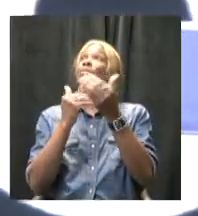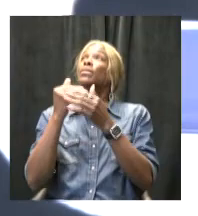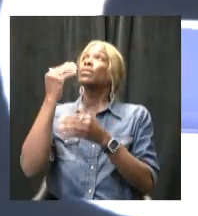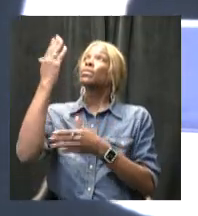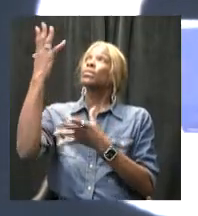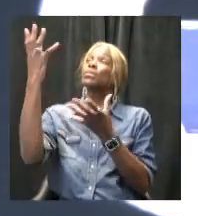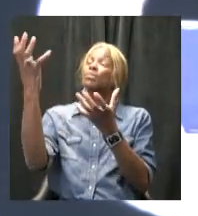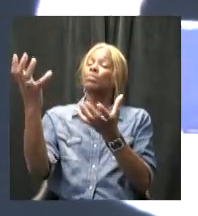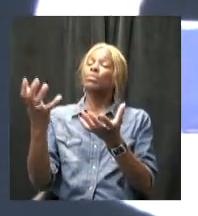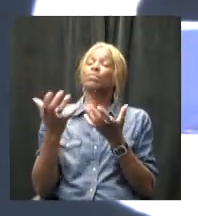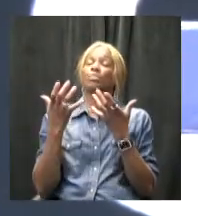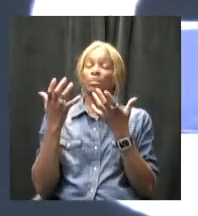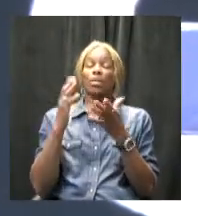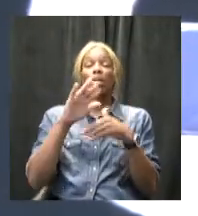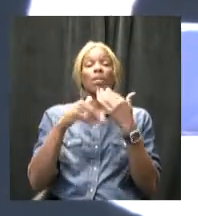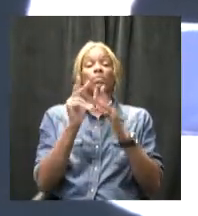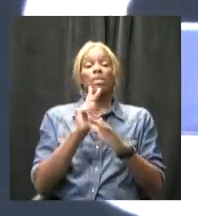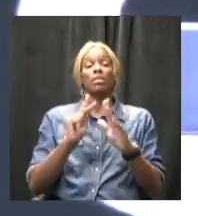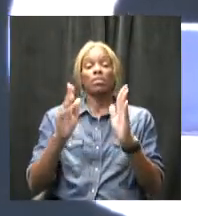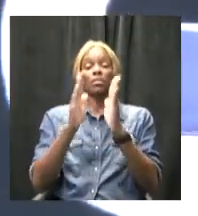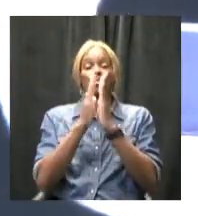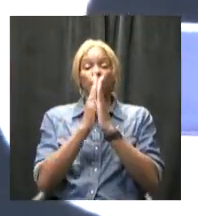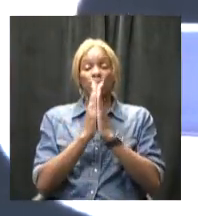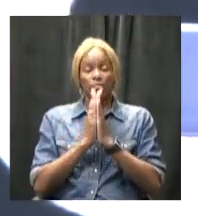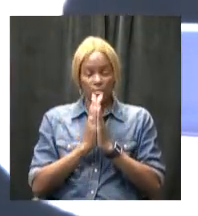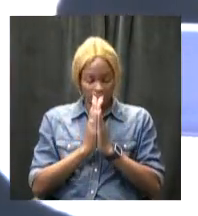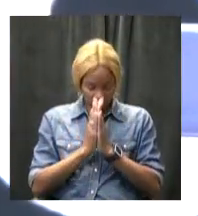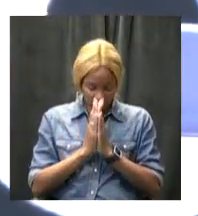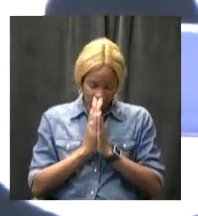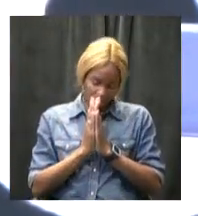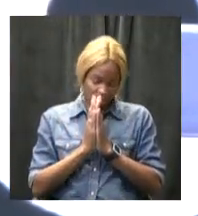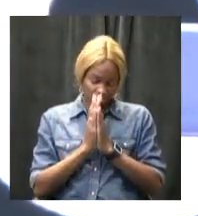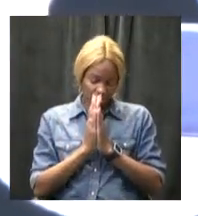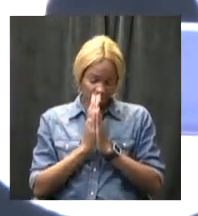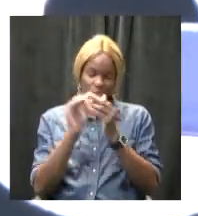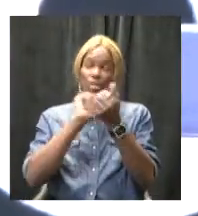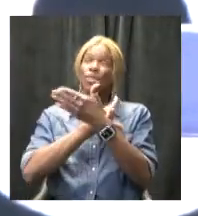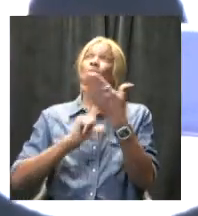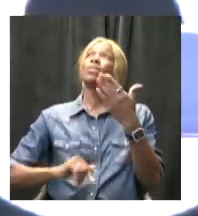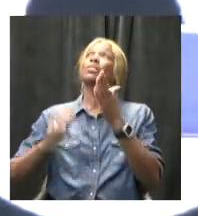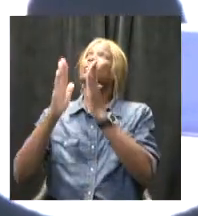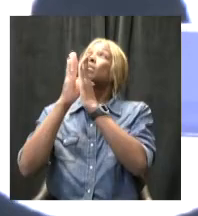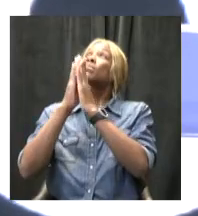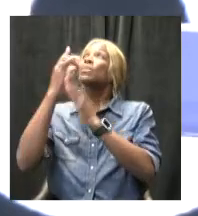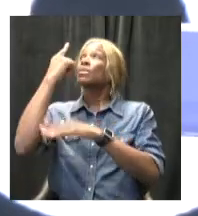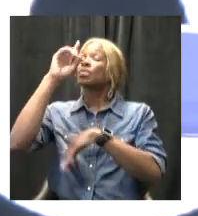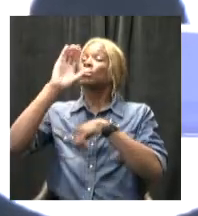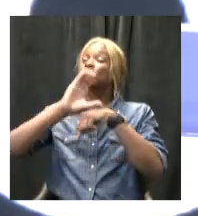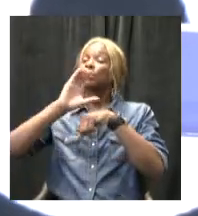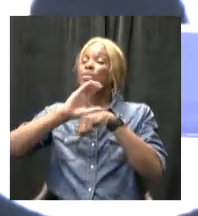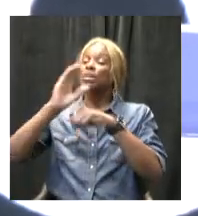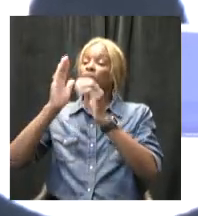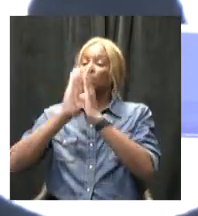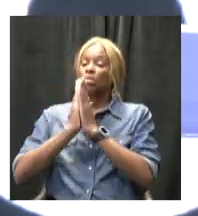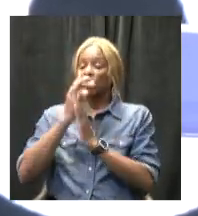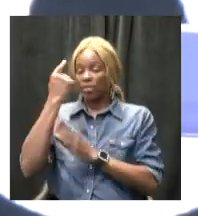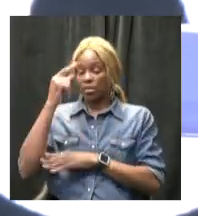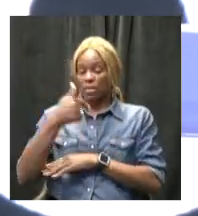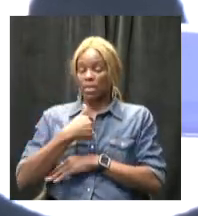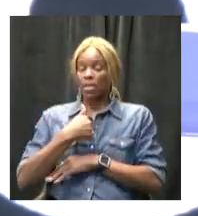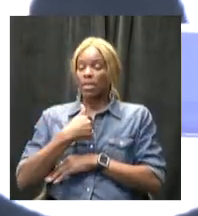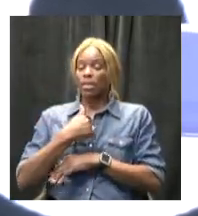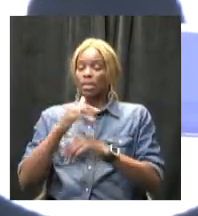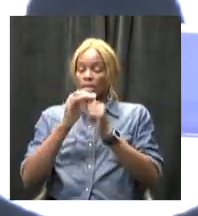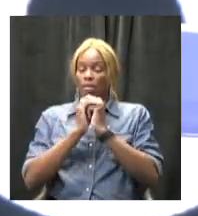over this room, would you just bow your head for a moment and just begin to pray to God? Say, Lord, I pray for our church. Lord, I pray for me. Worship,